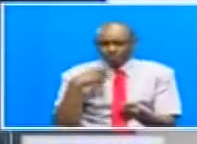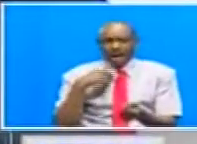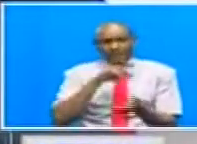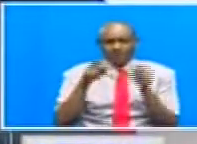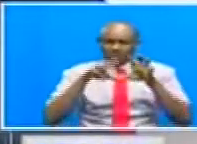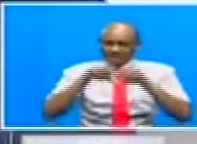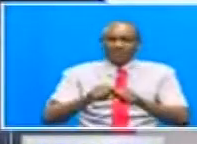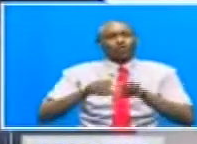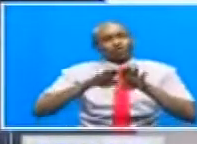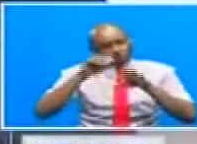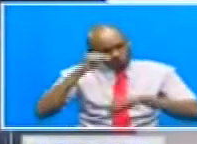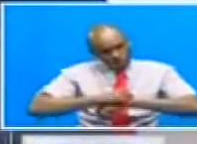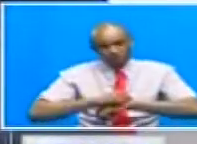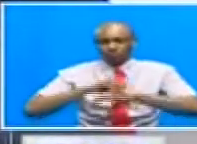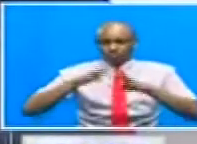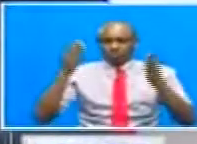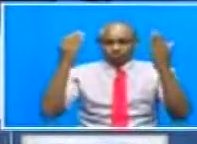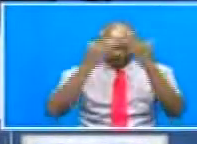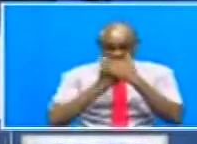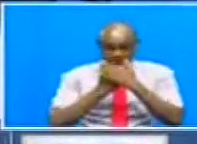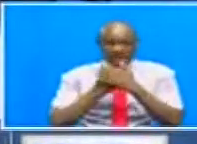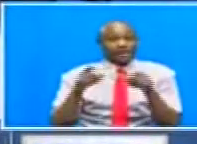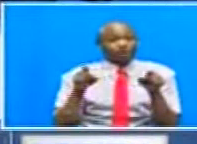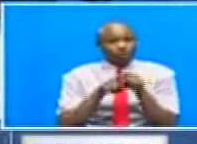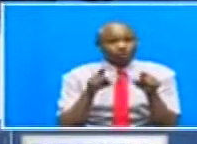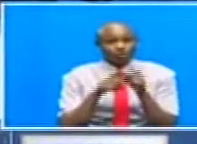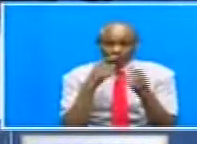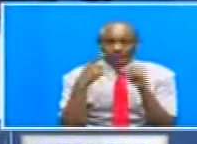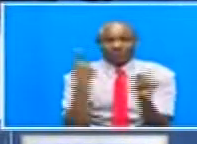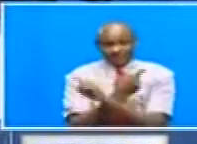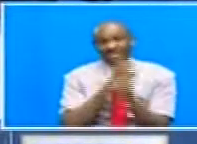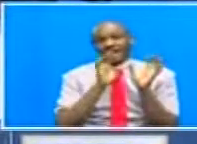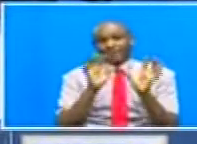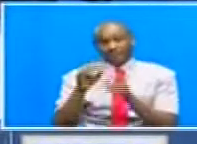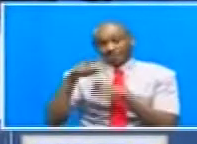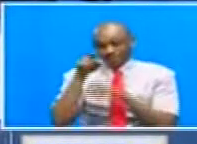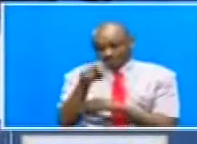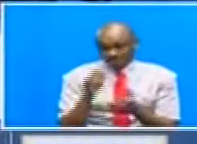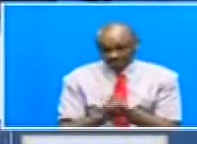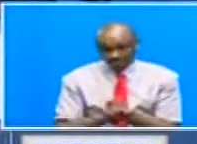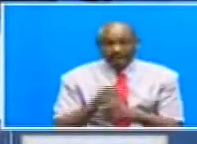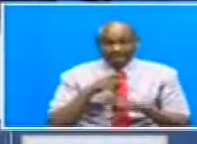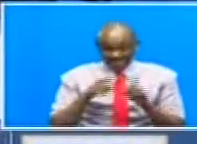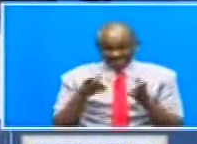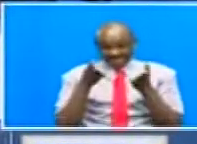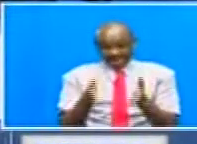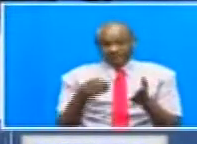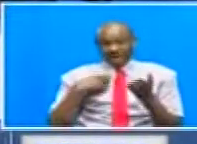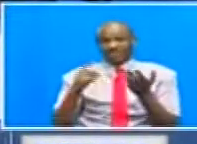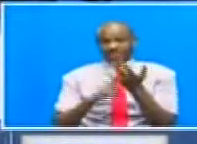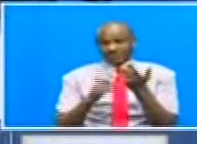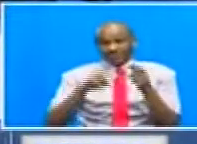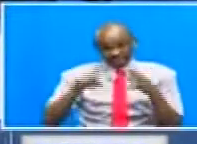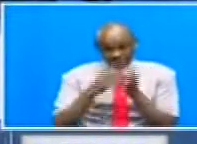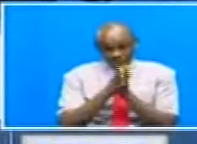to the grabbing and encroachment in schools tonight, plus speaking about a number of campaigns around that. But to a statistic, and I'll start